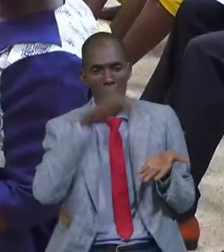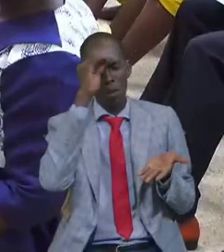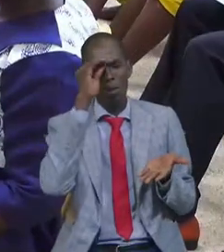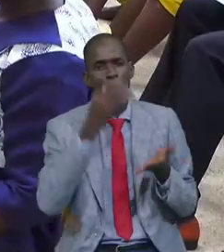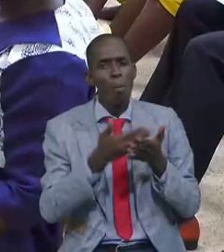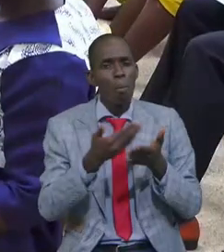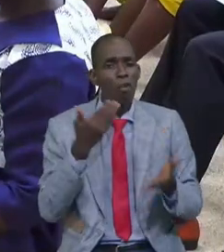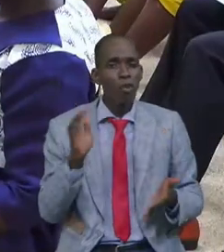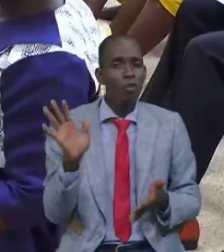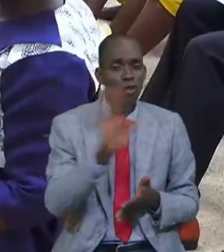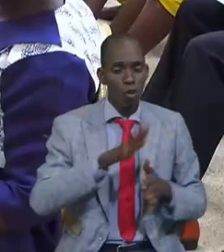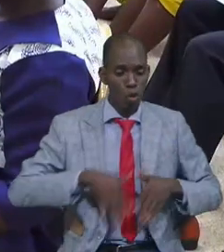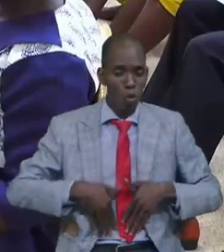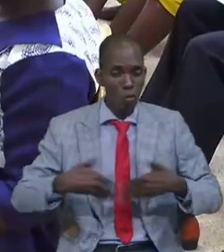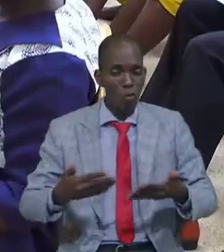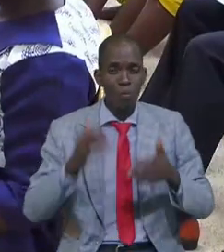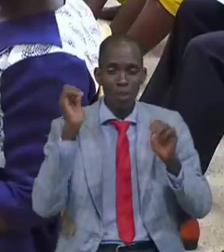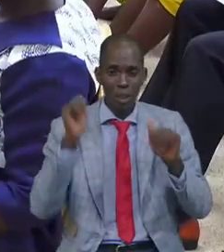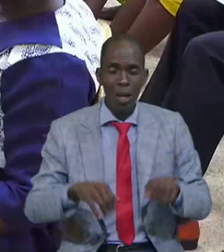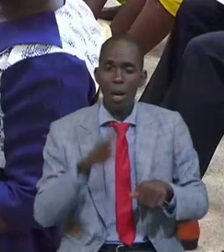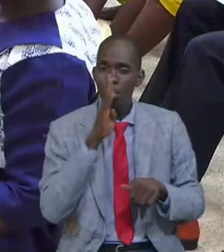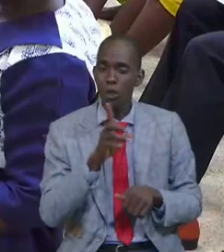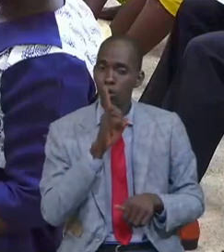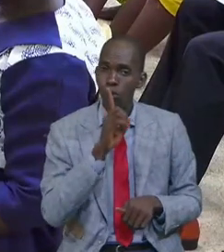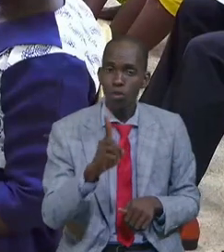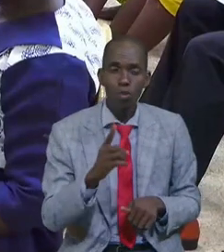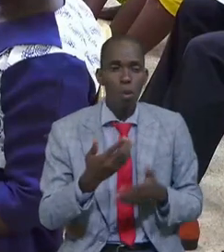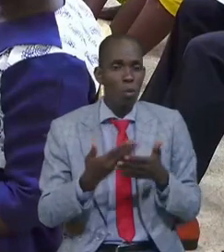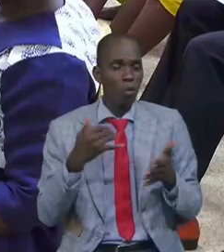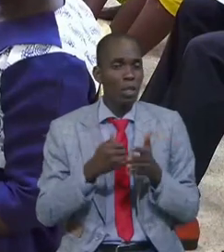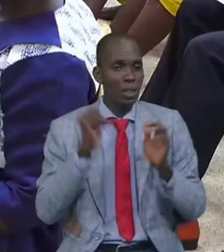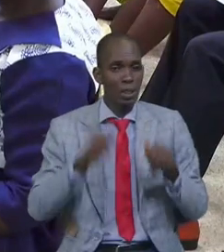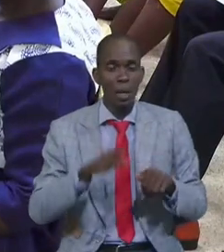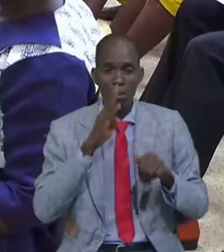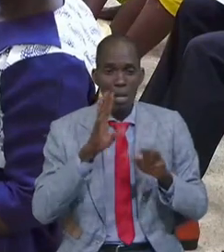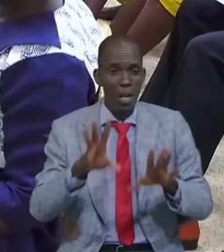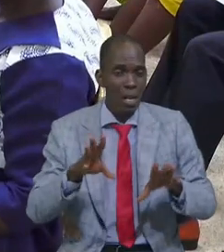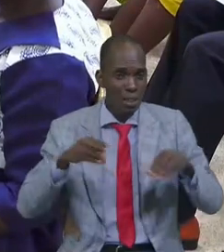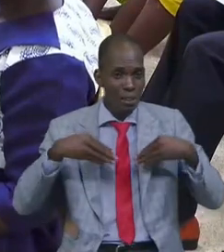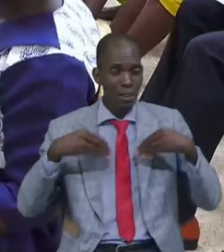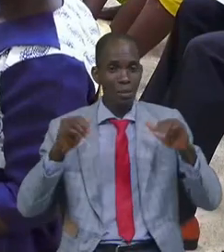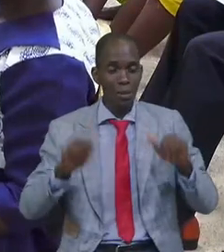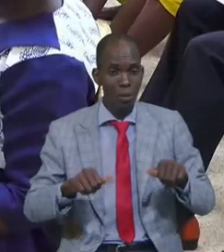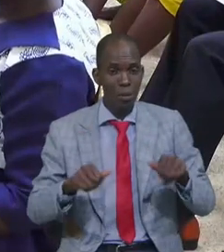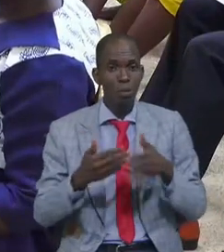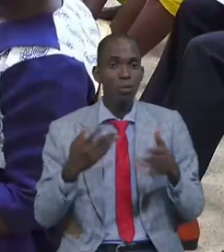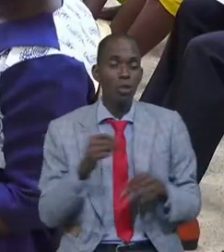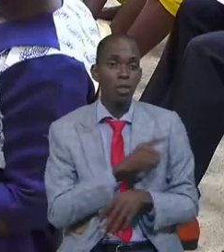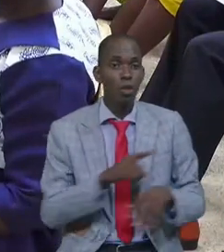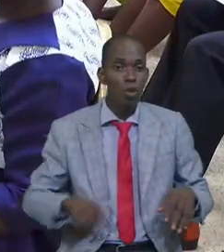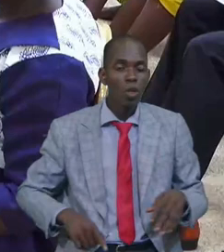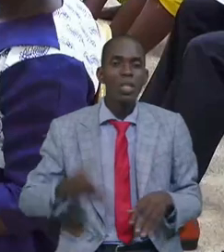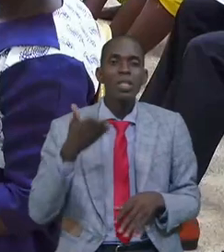real, and before confession can be acceptable in the sight of the Lord, there must